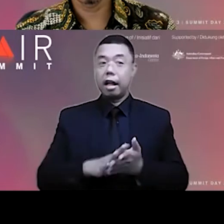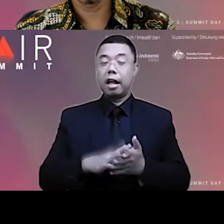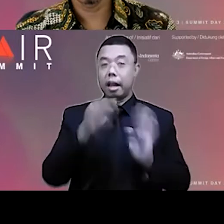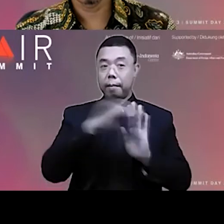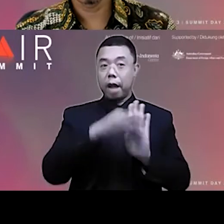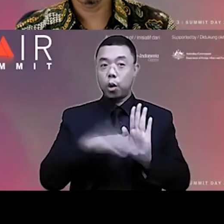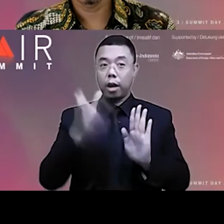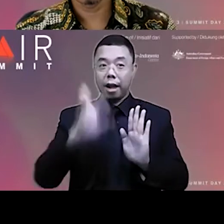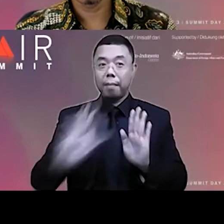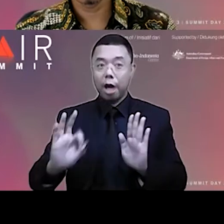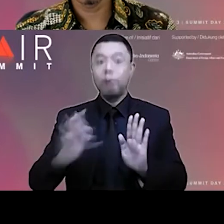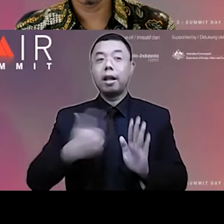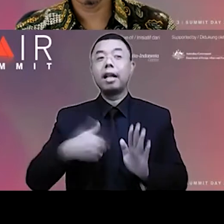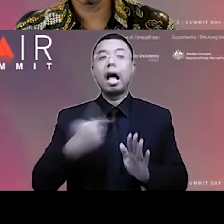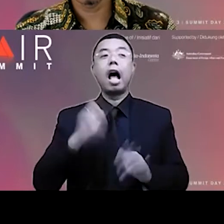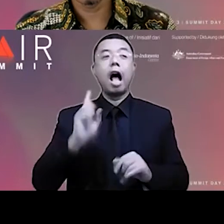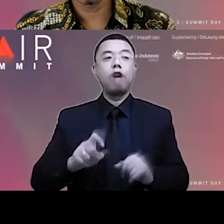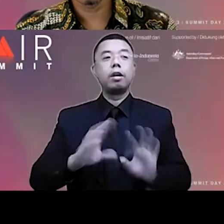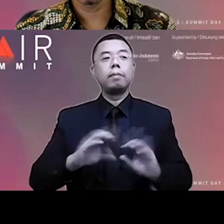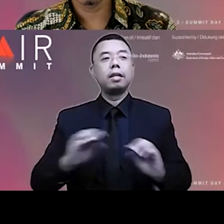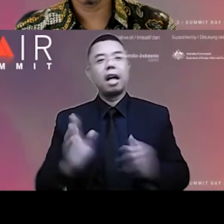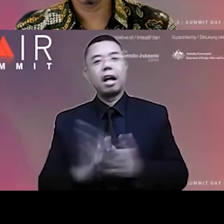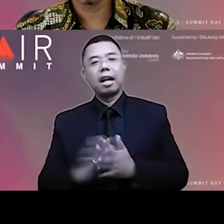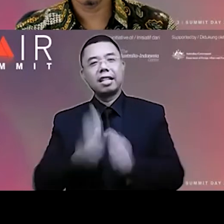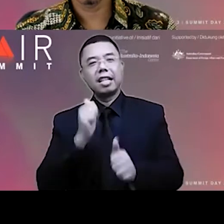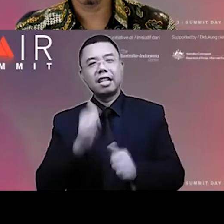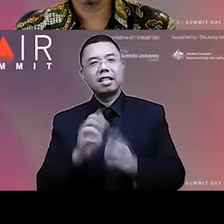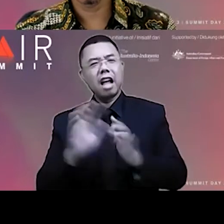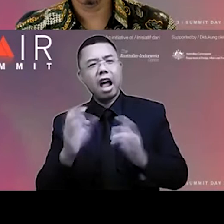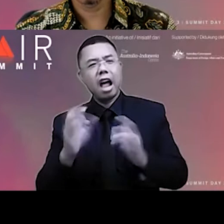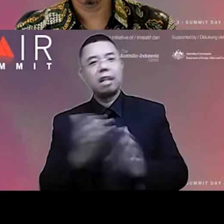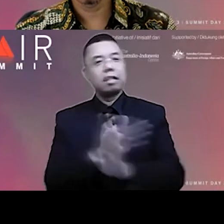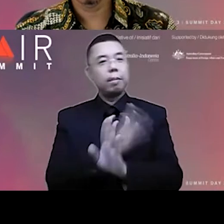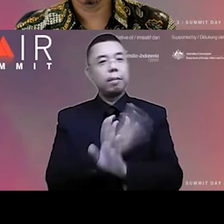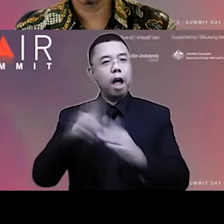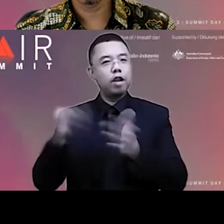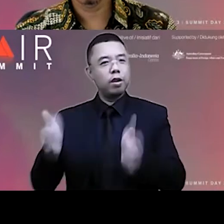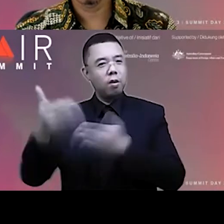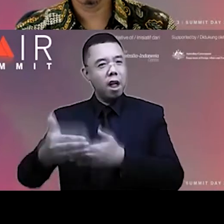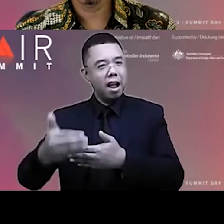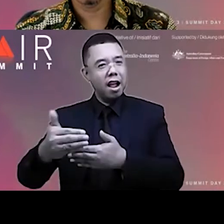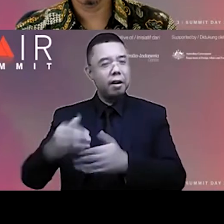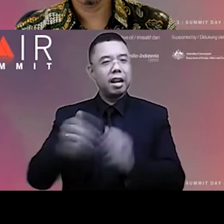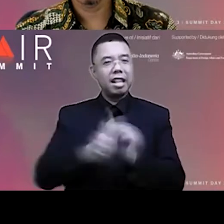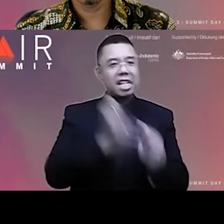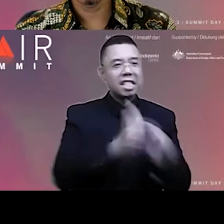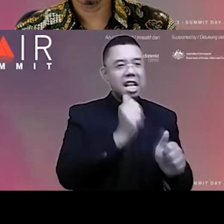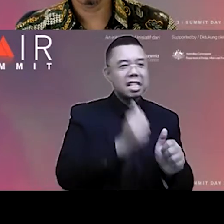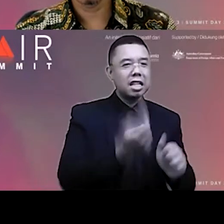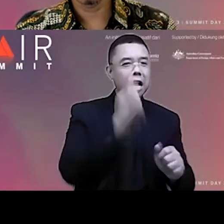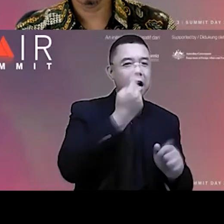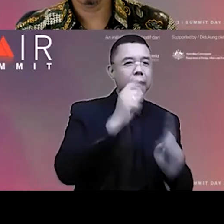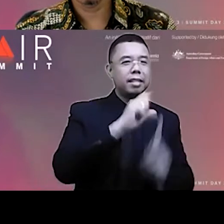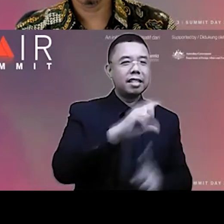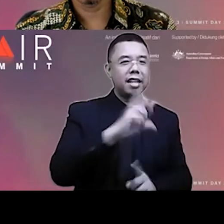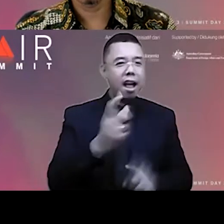the weekend, and before you went into the hall, you did a PCR rapid test. This is something we're going to have to get used